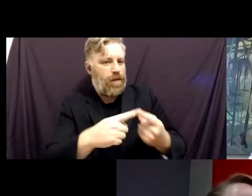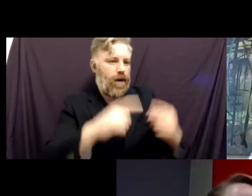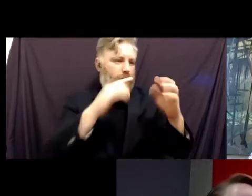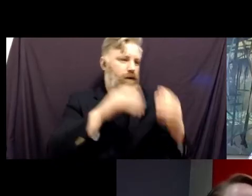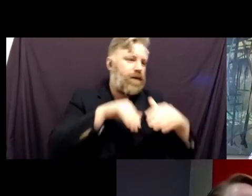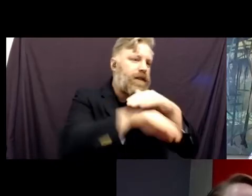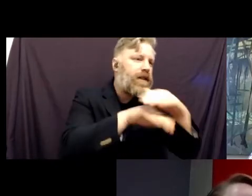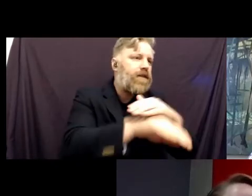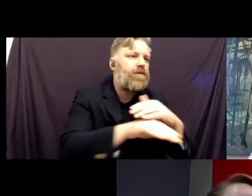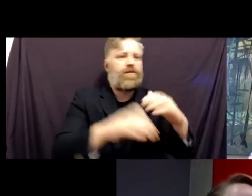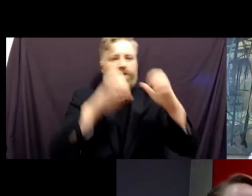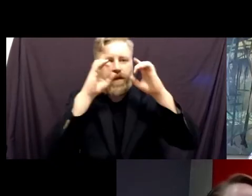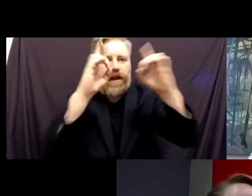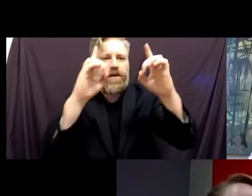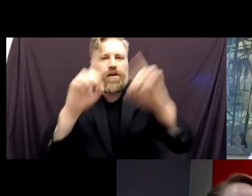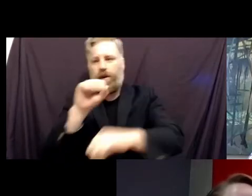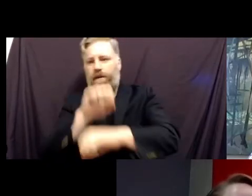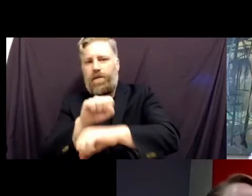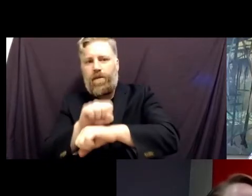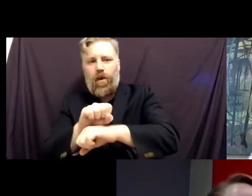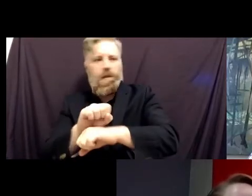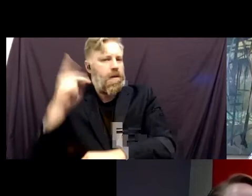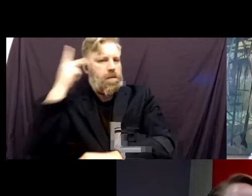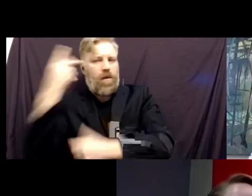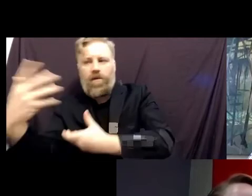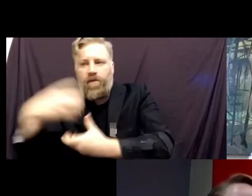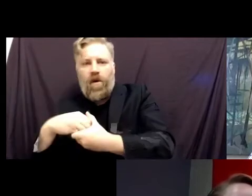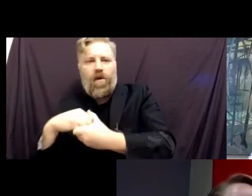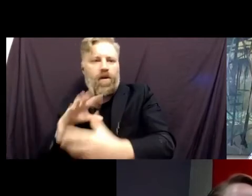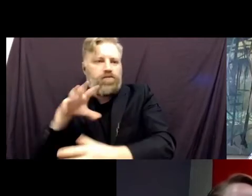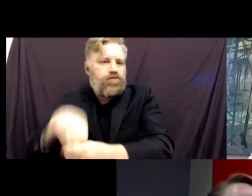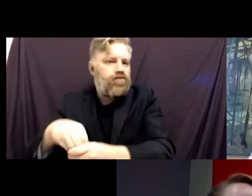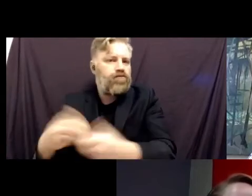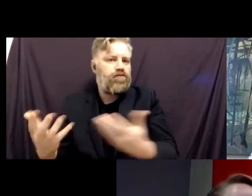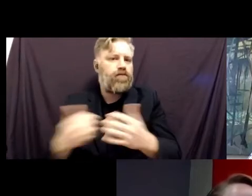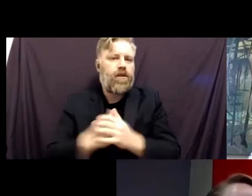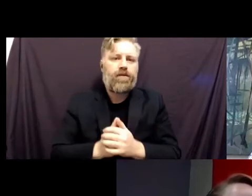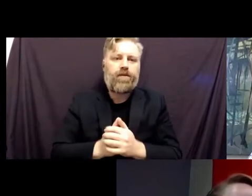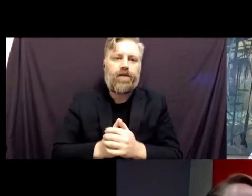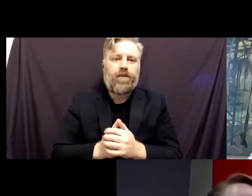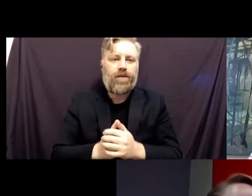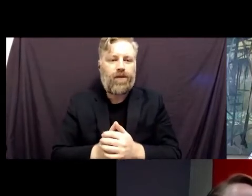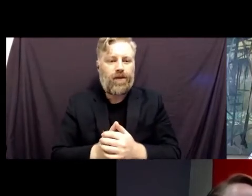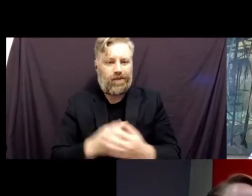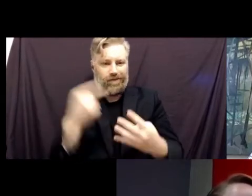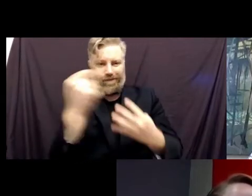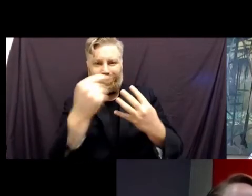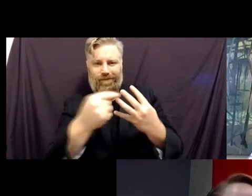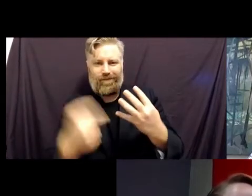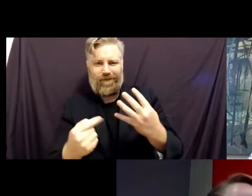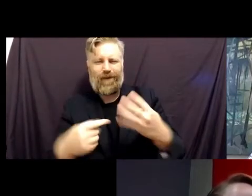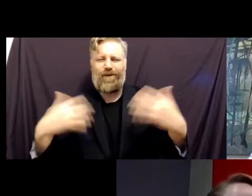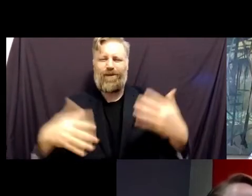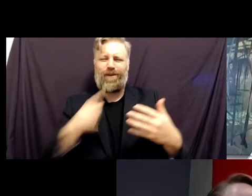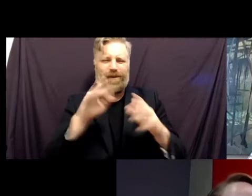employment, political involvement and inclusion. And so all of those areas are so significant and important to